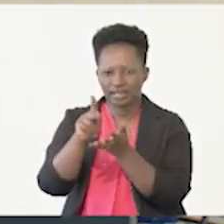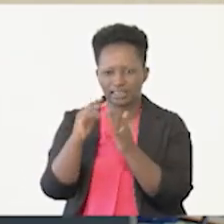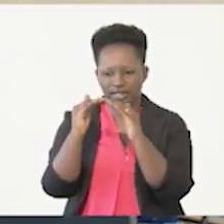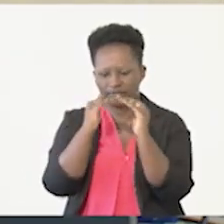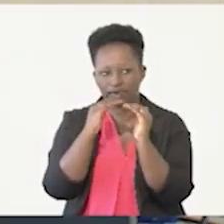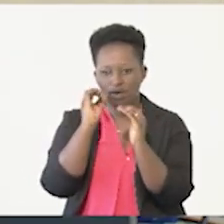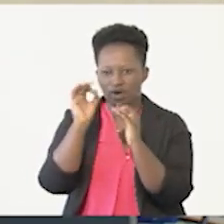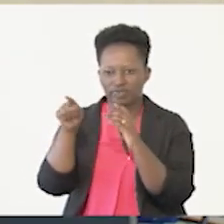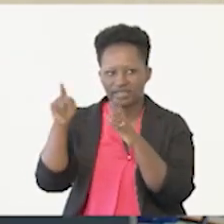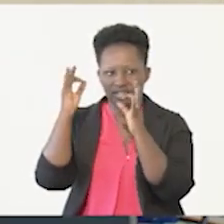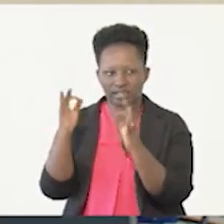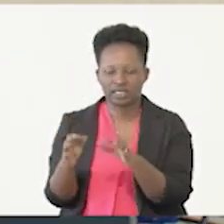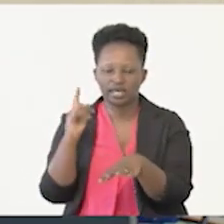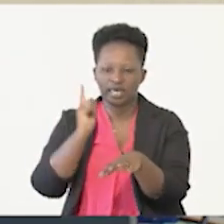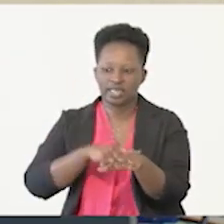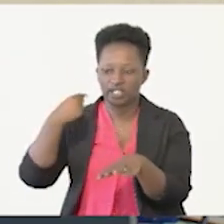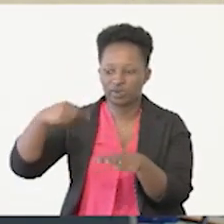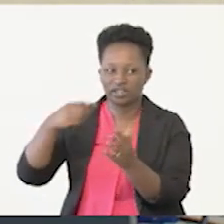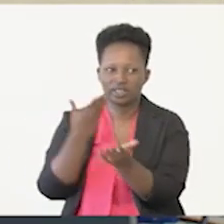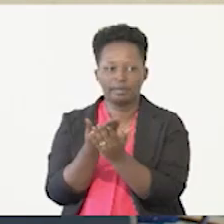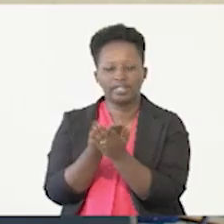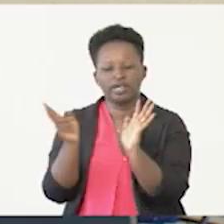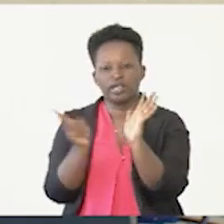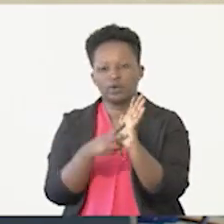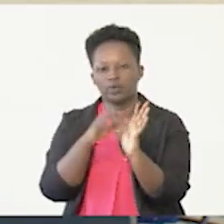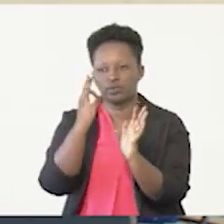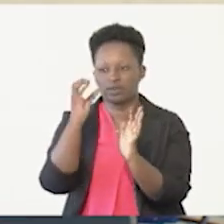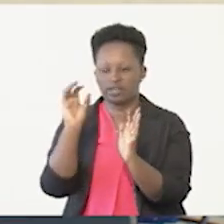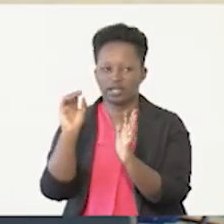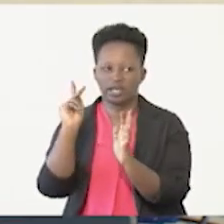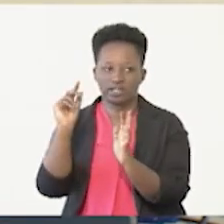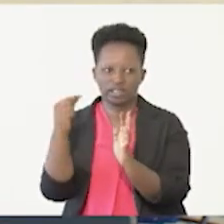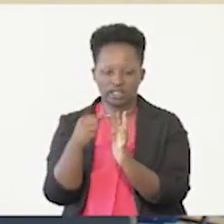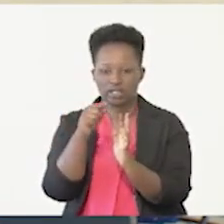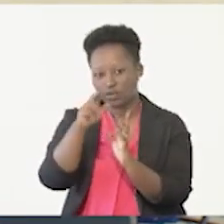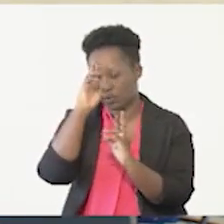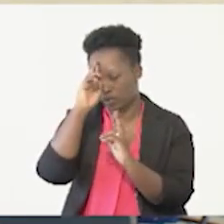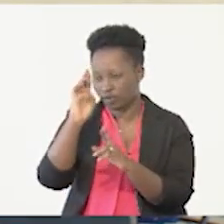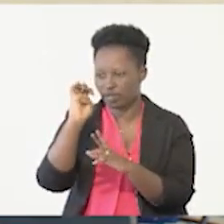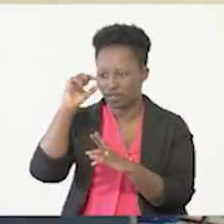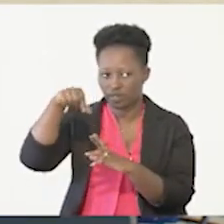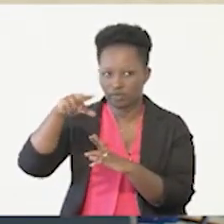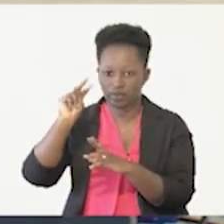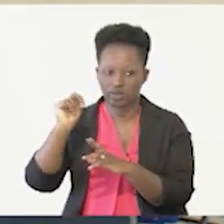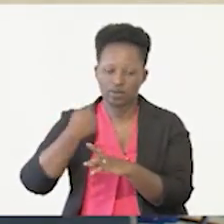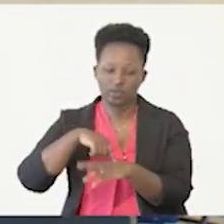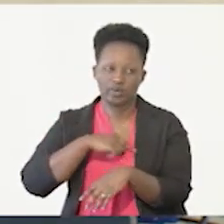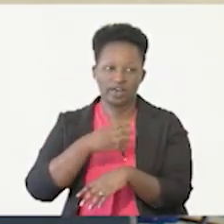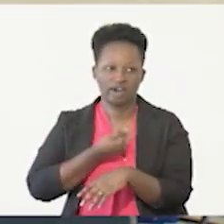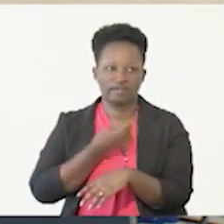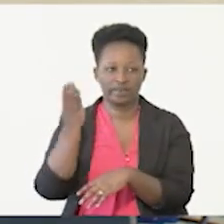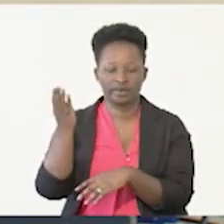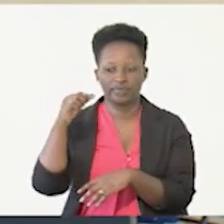this commodity when the quantity demanded is 3 kilograms? So you restate the equation that we have here,